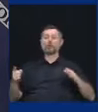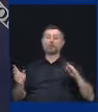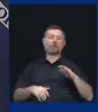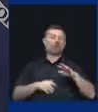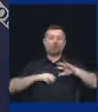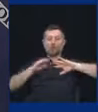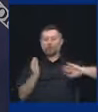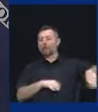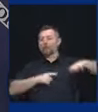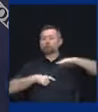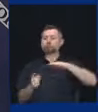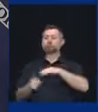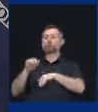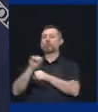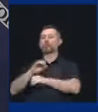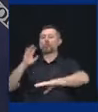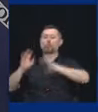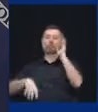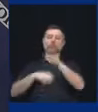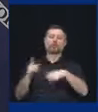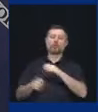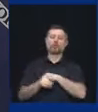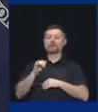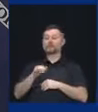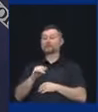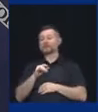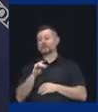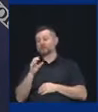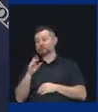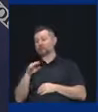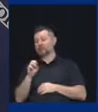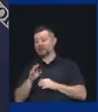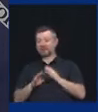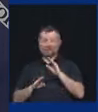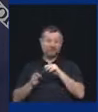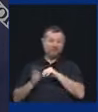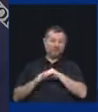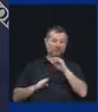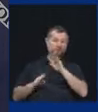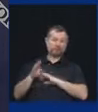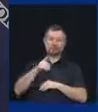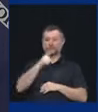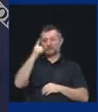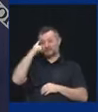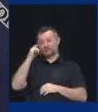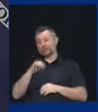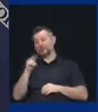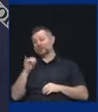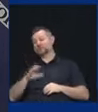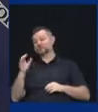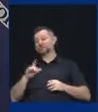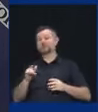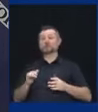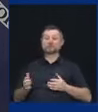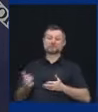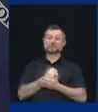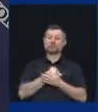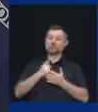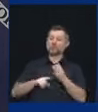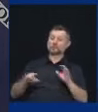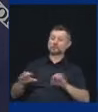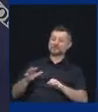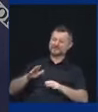jobs, nothing, and they commit crimes. So I wonder whether you think the city is itself is doing enough to